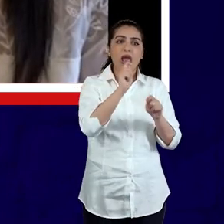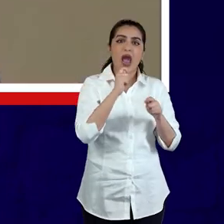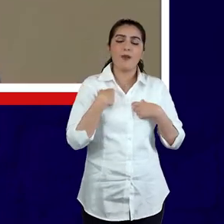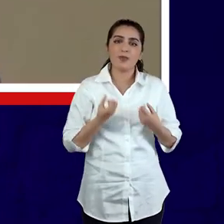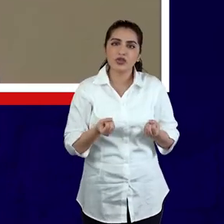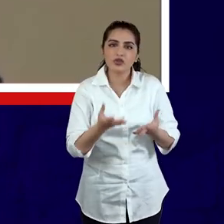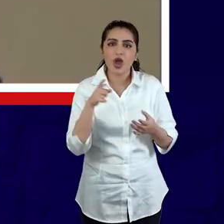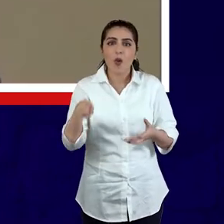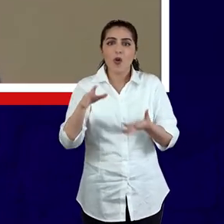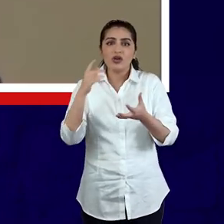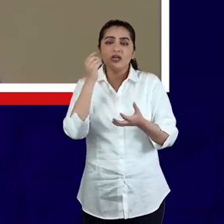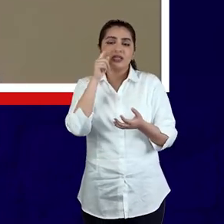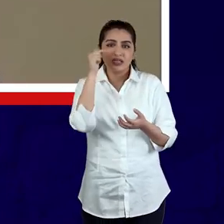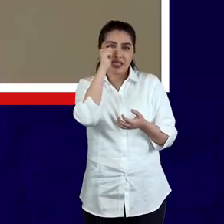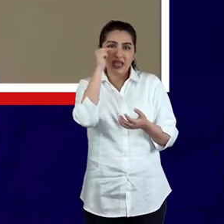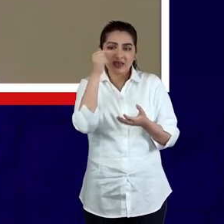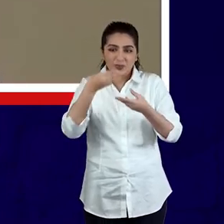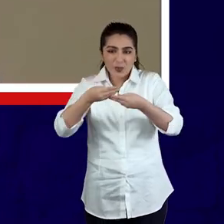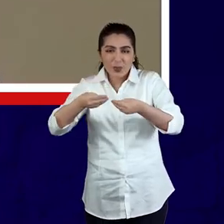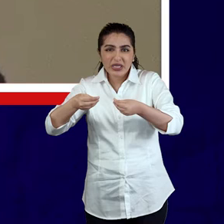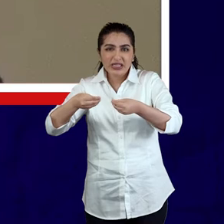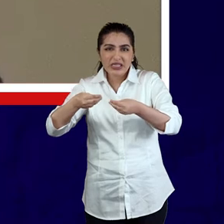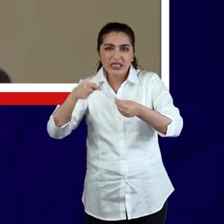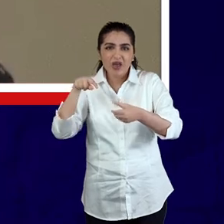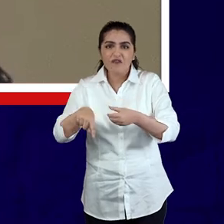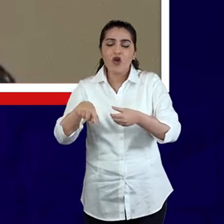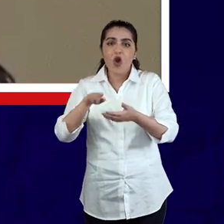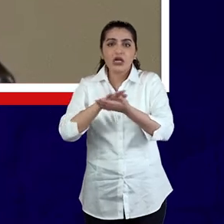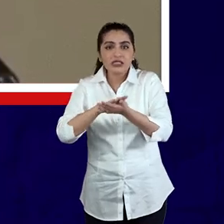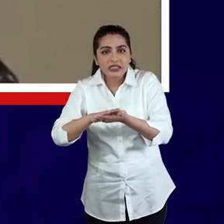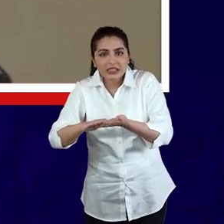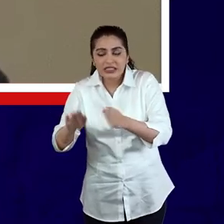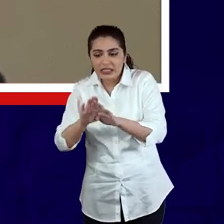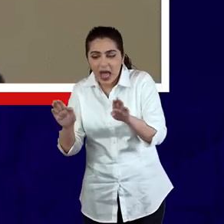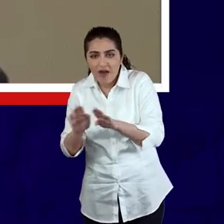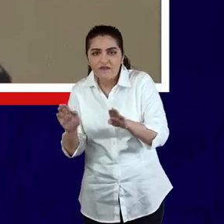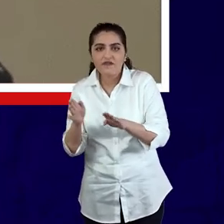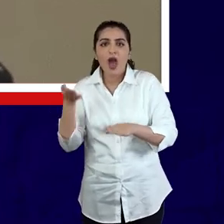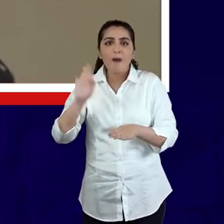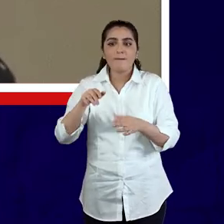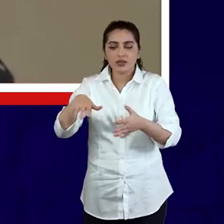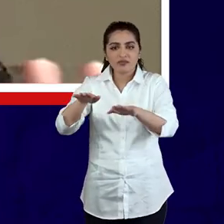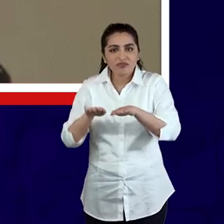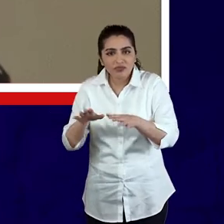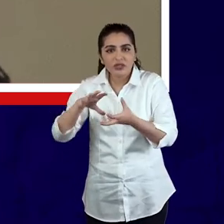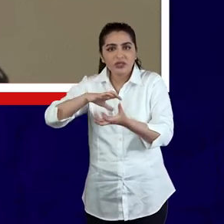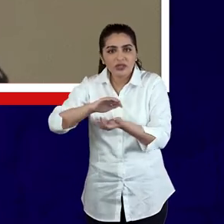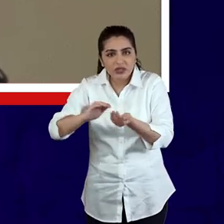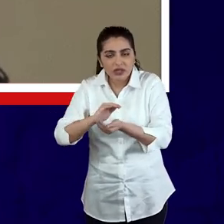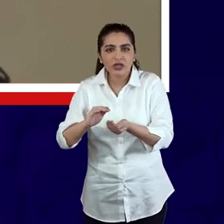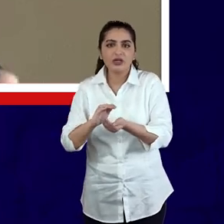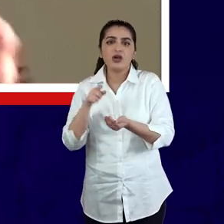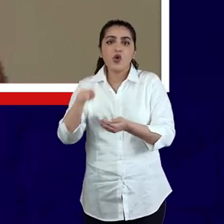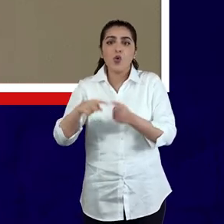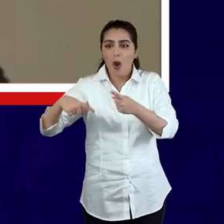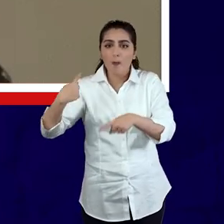and the clay has to be done very, very carefully. It's got to be clean properly, then you knead it, and there are a whole lot of